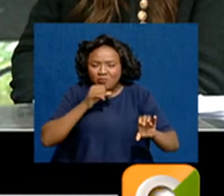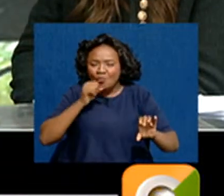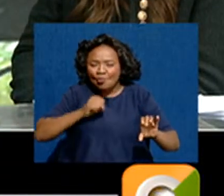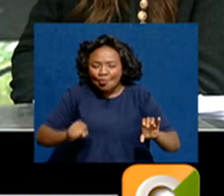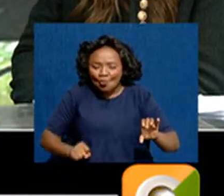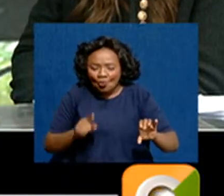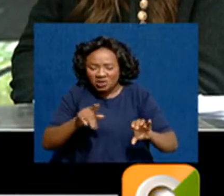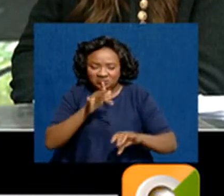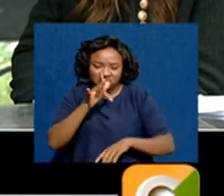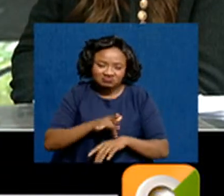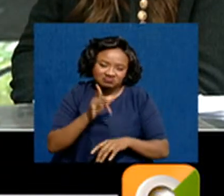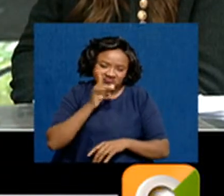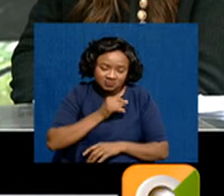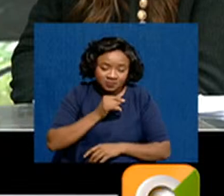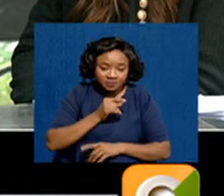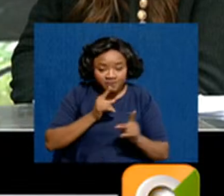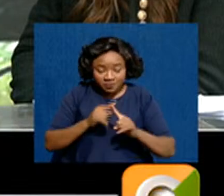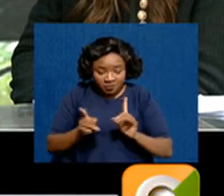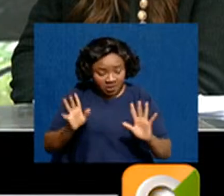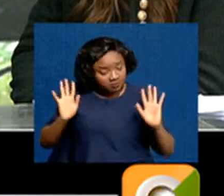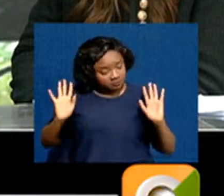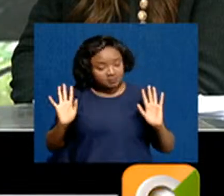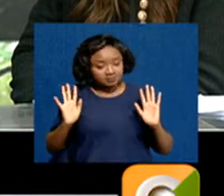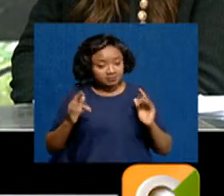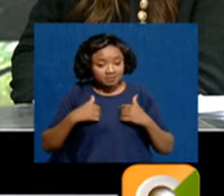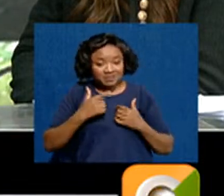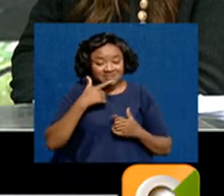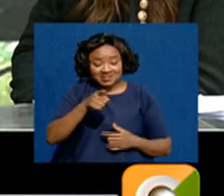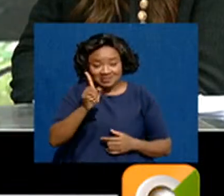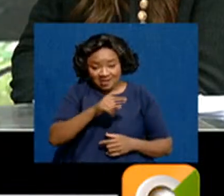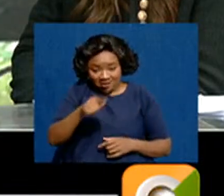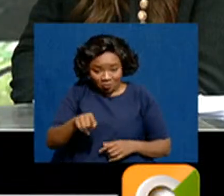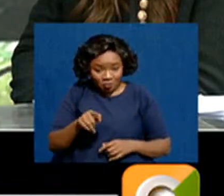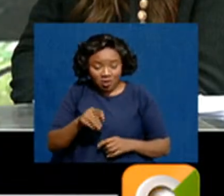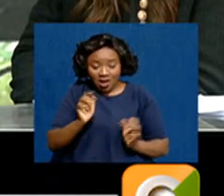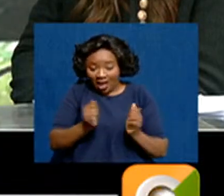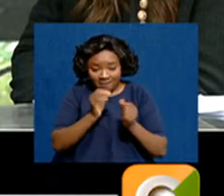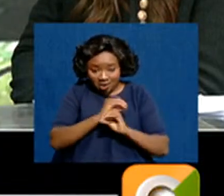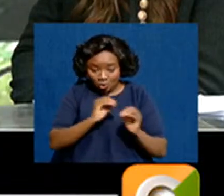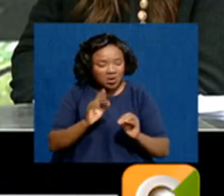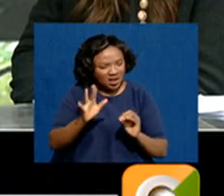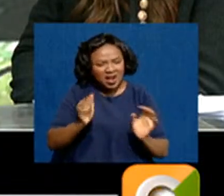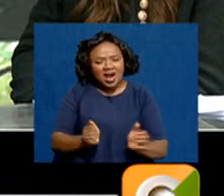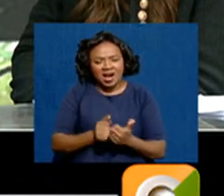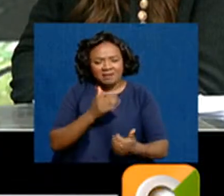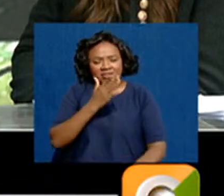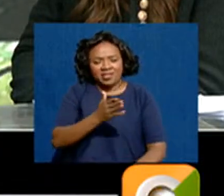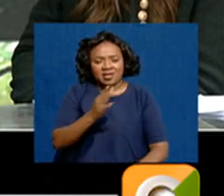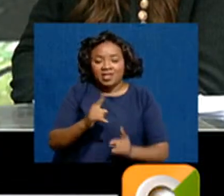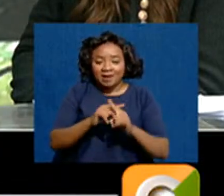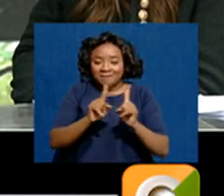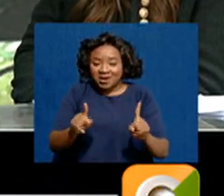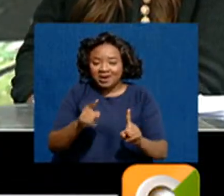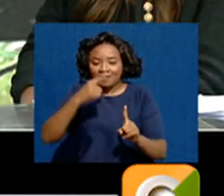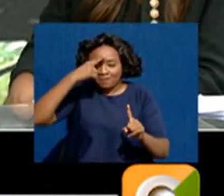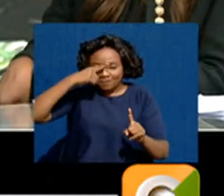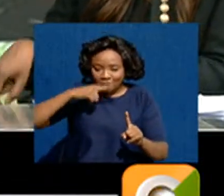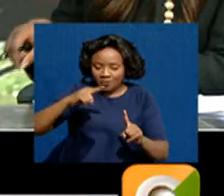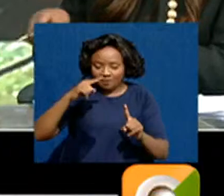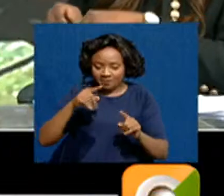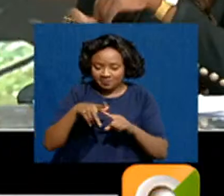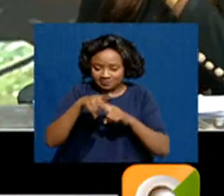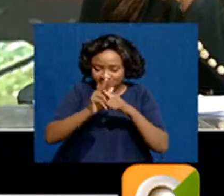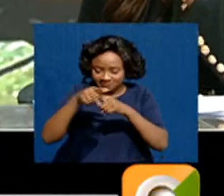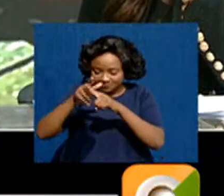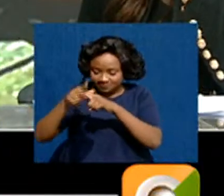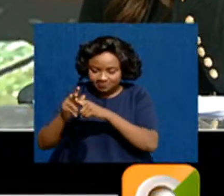say outright it will not happen. But what is the difference between then and now is that the maintenance policy of the airport, which